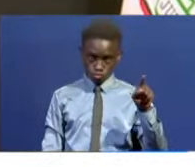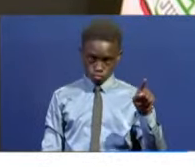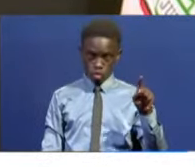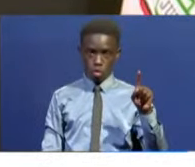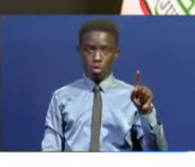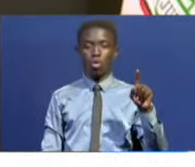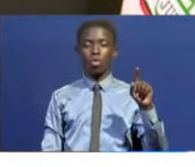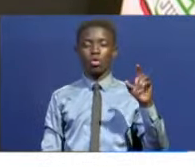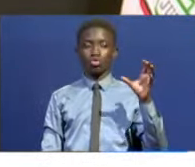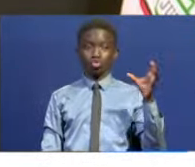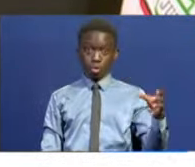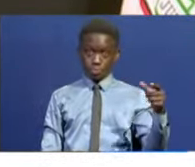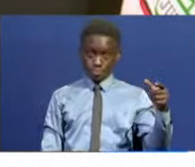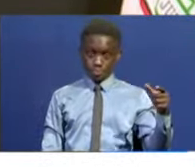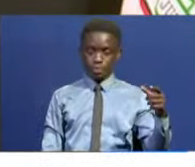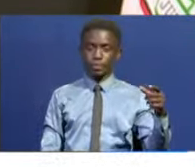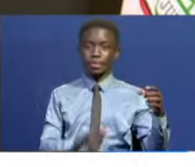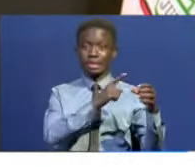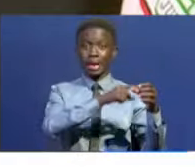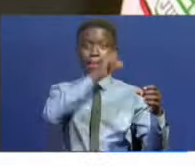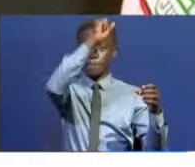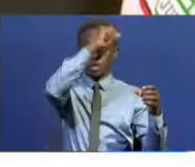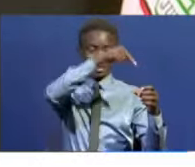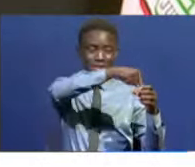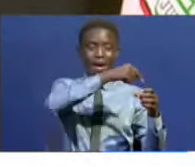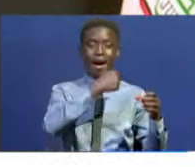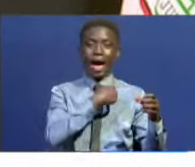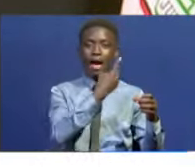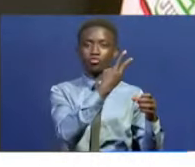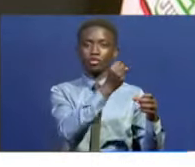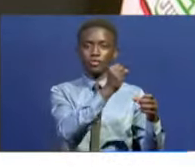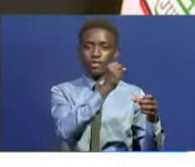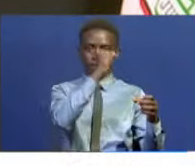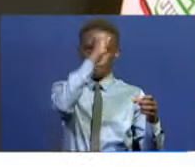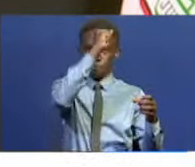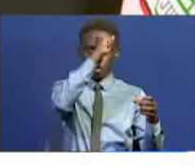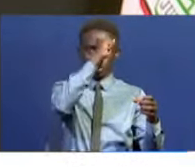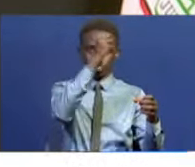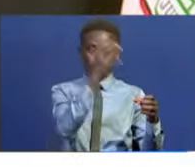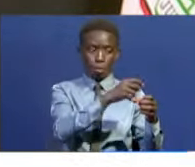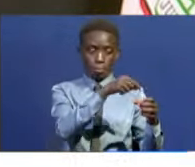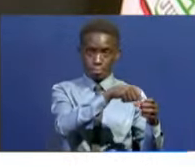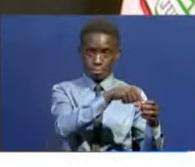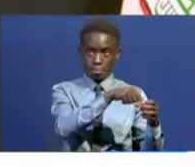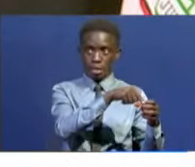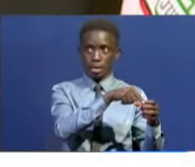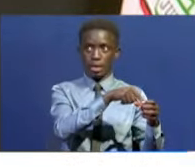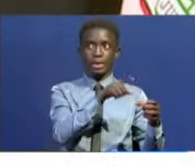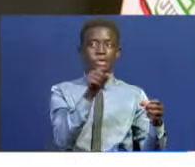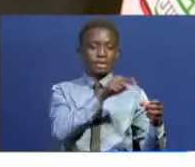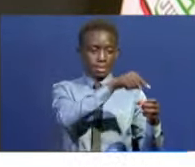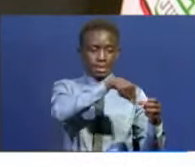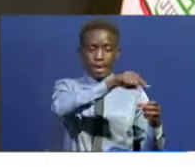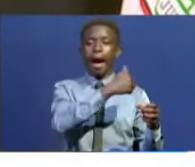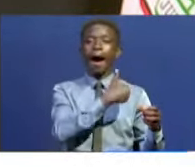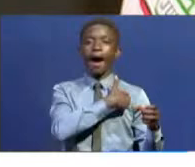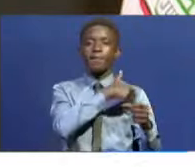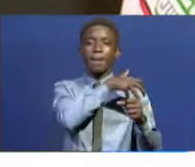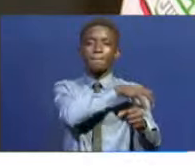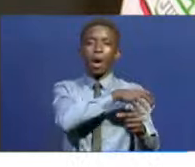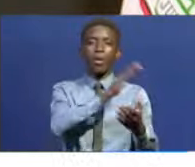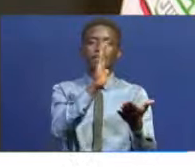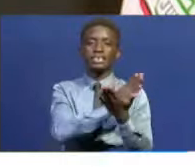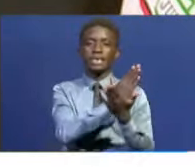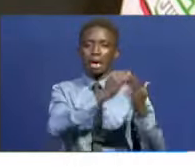Party, was a political party consisting of 25 or so political parties who also executed a power-sharing agreement as required